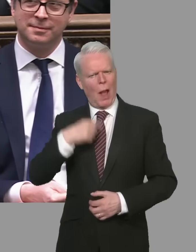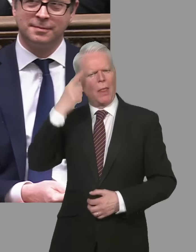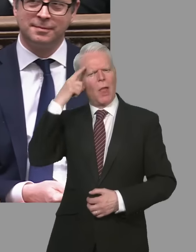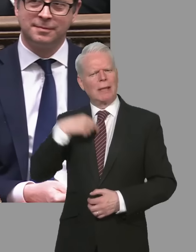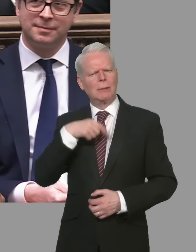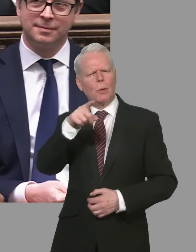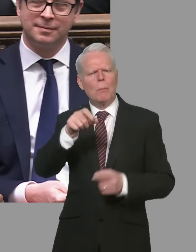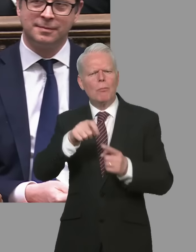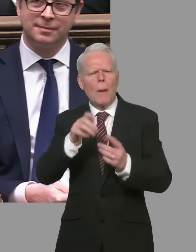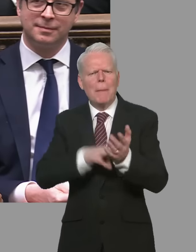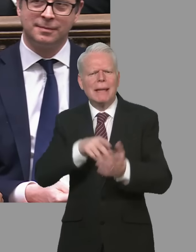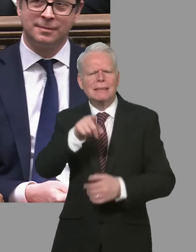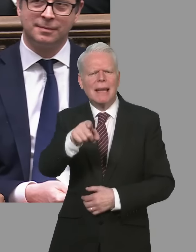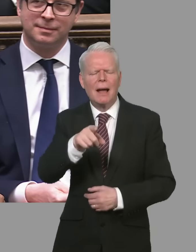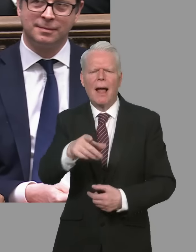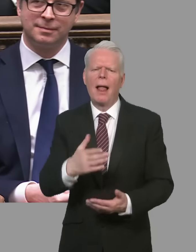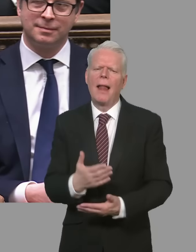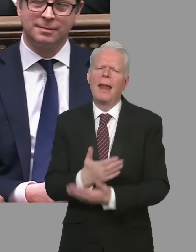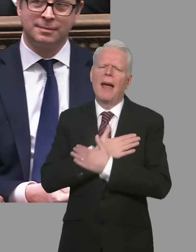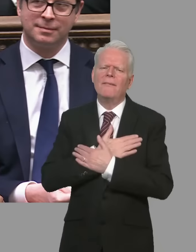what a Director of Public...